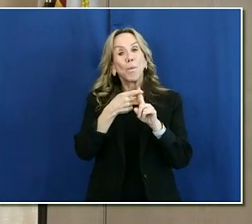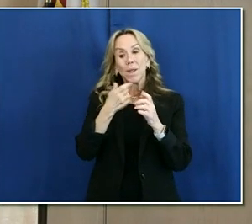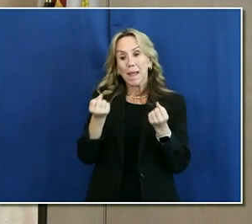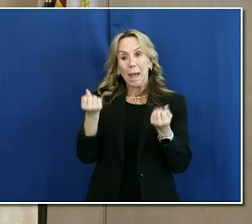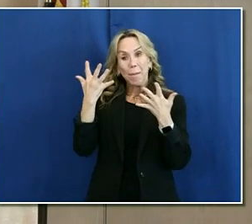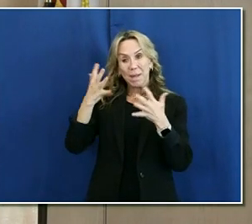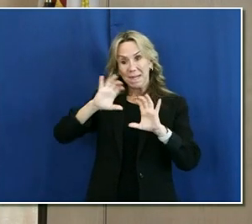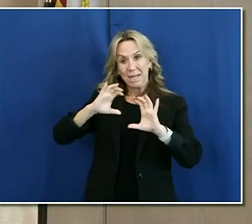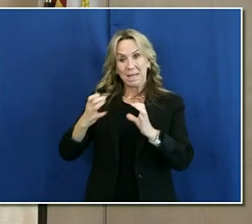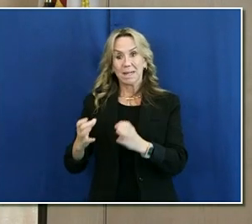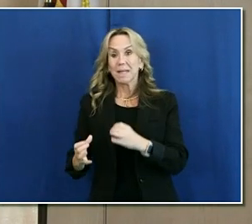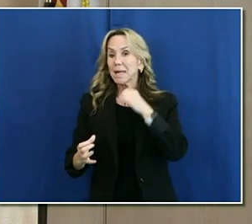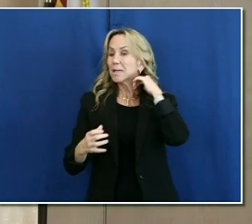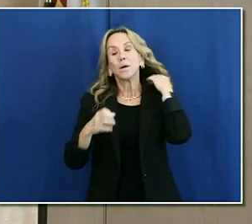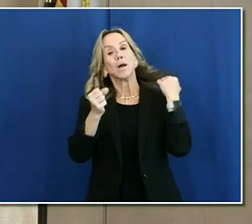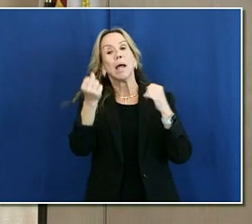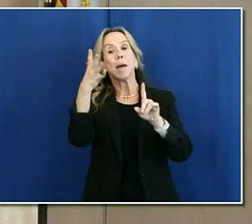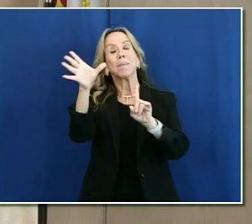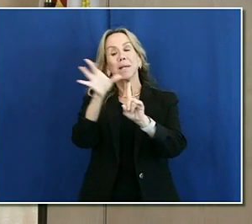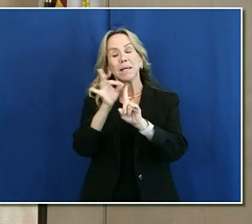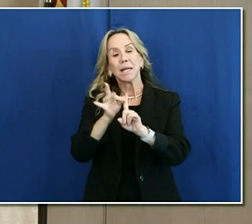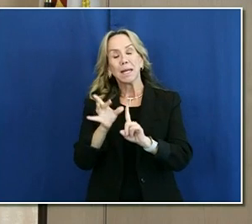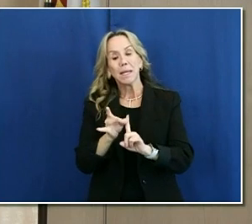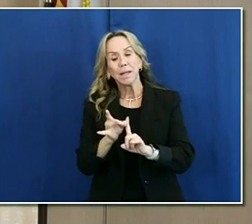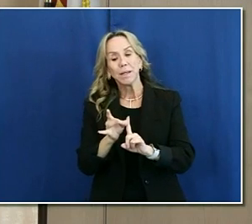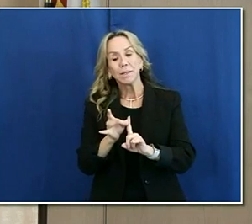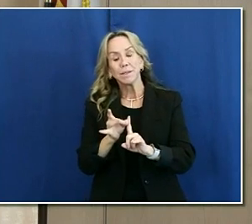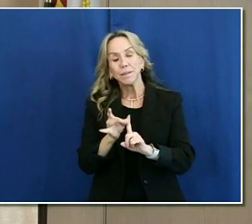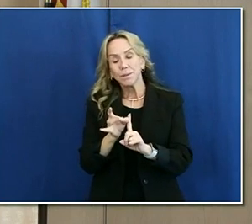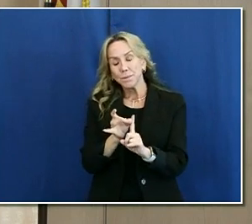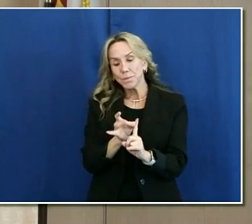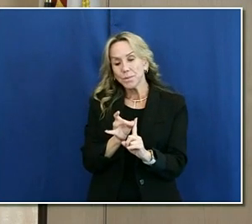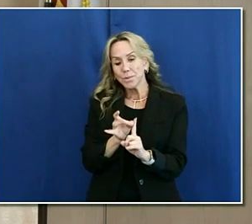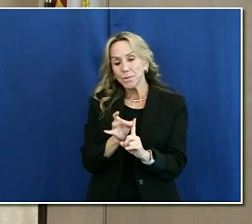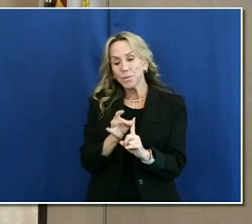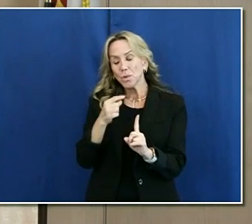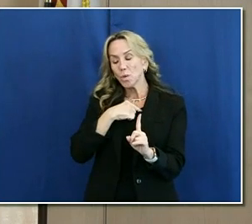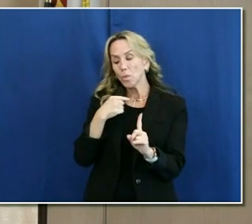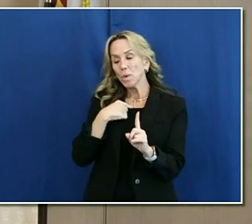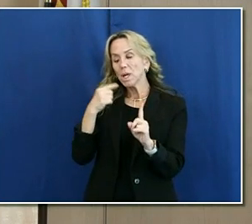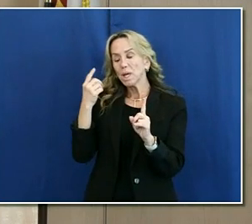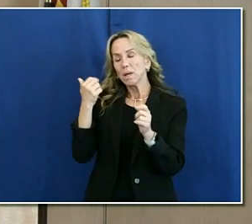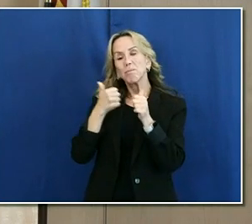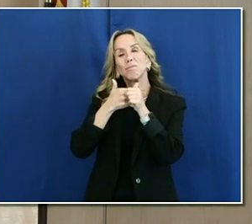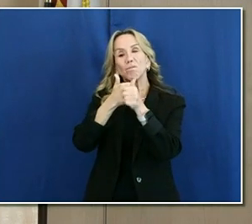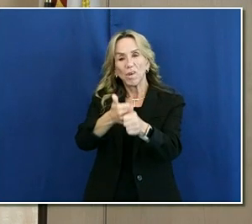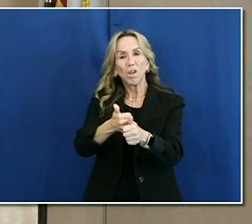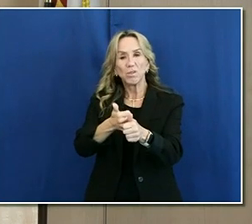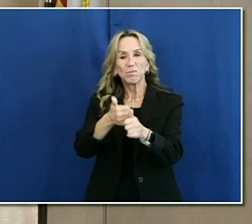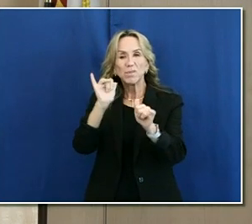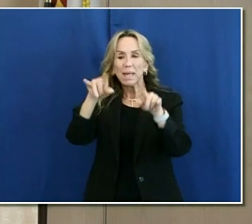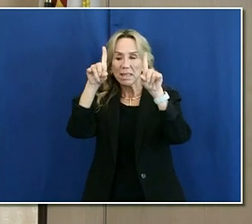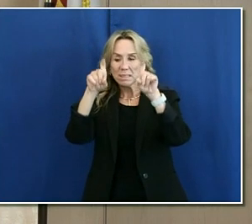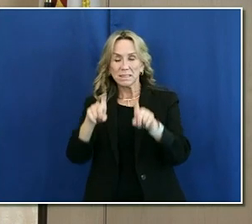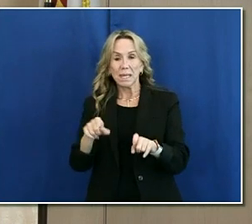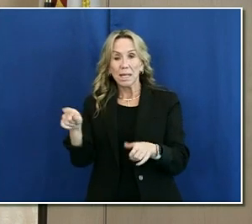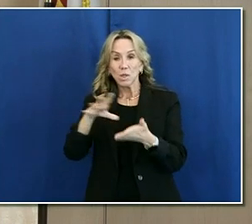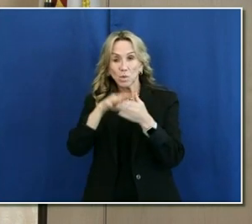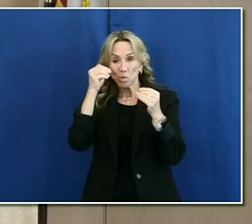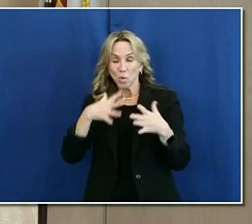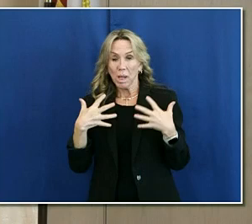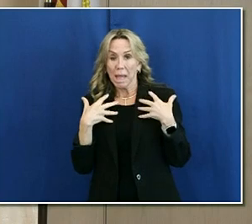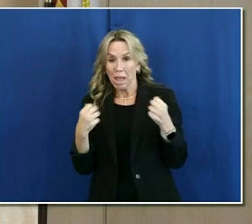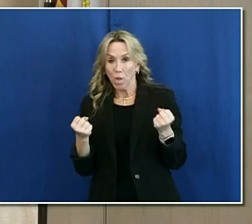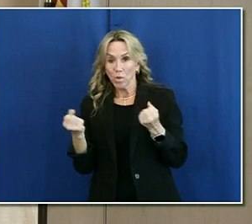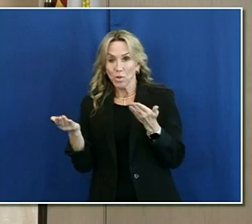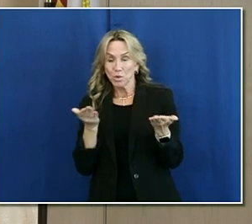cases that we have. We'll look at the tests that we are providing. We do at Student Health Services have the capacity to